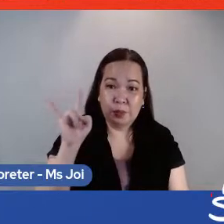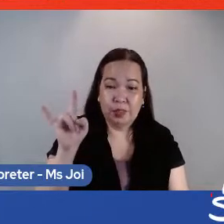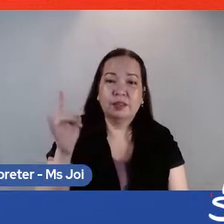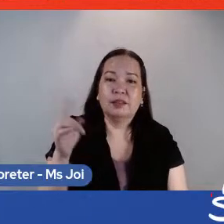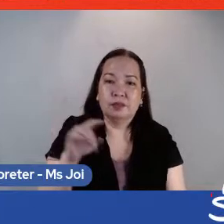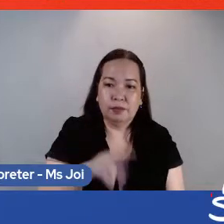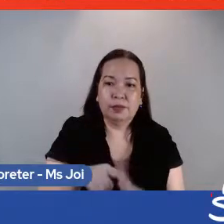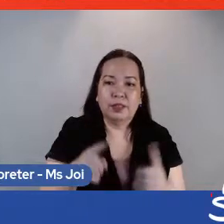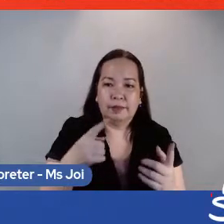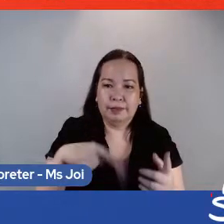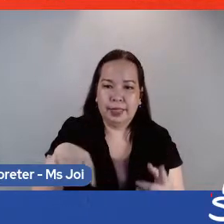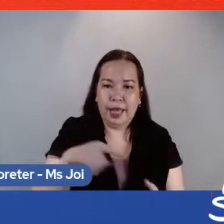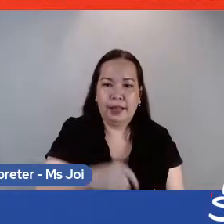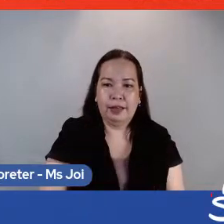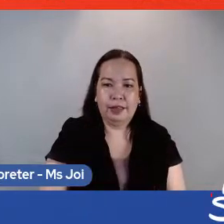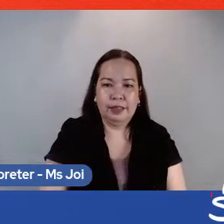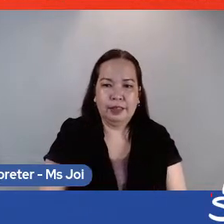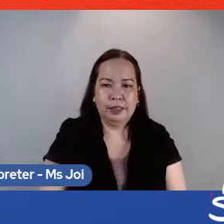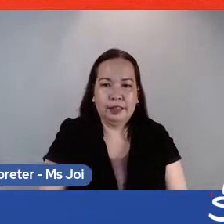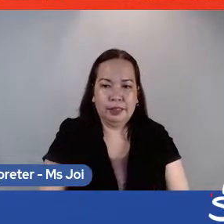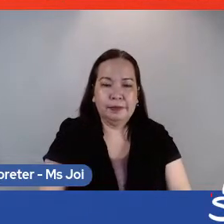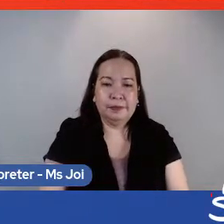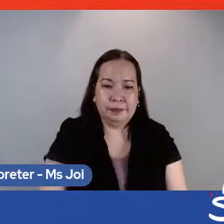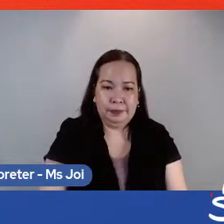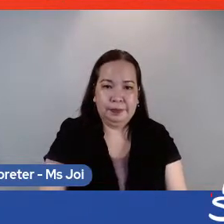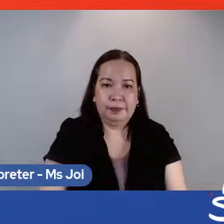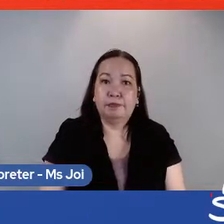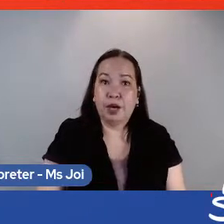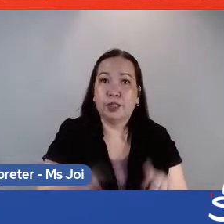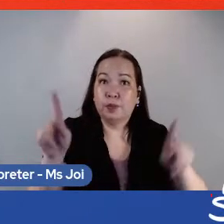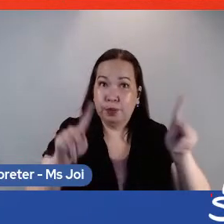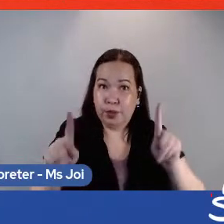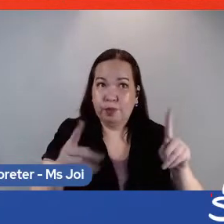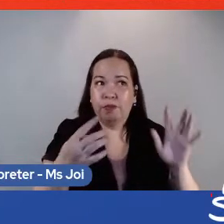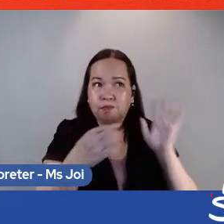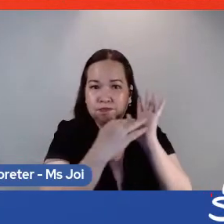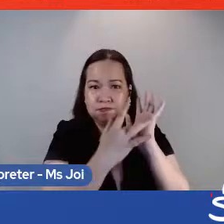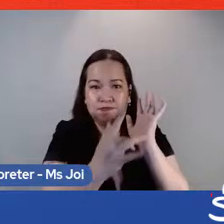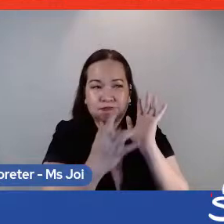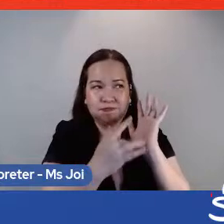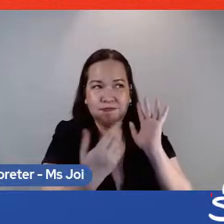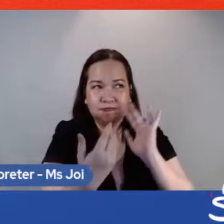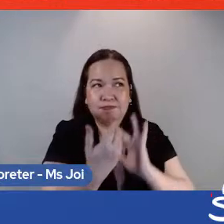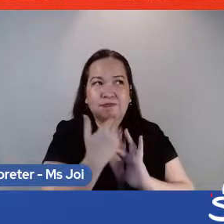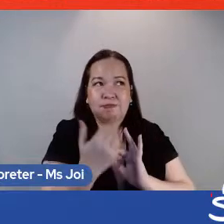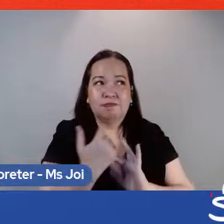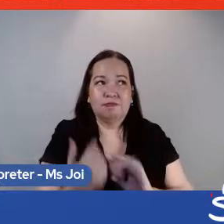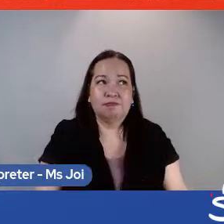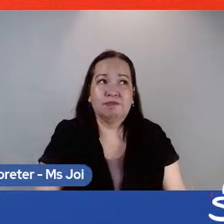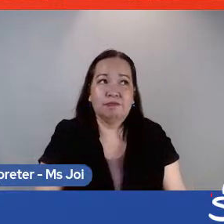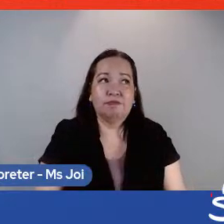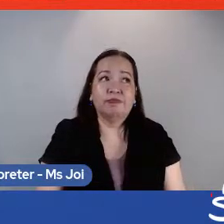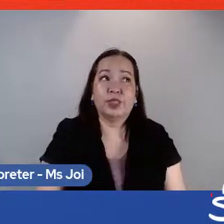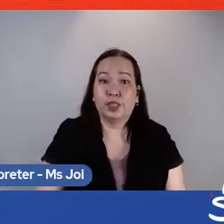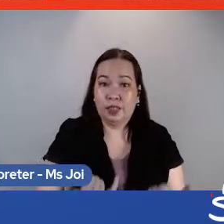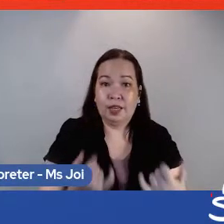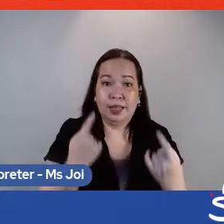to this information, but the general public. Having said that, though, I know we're focused on